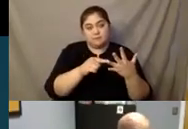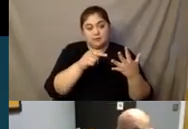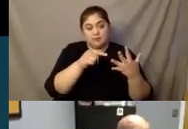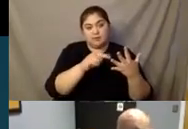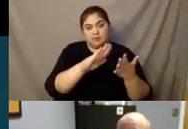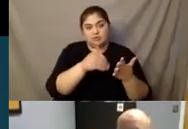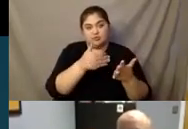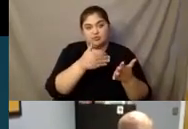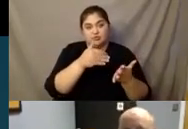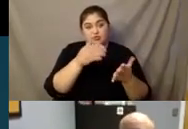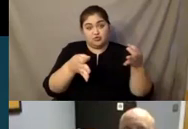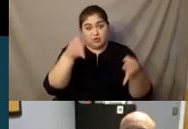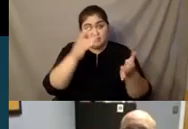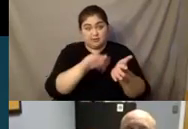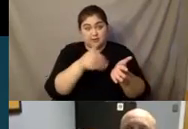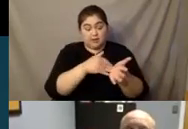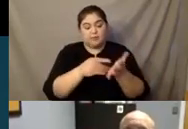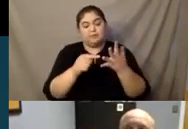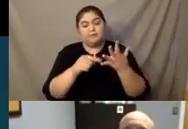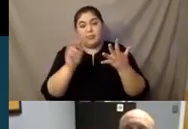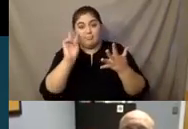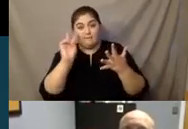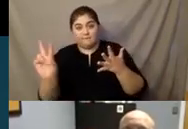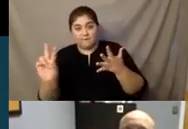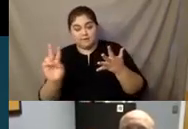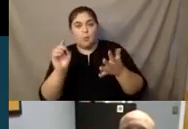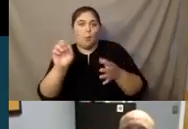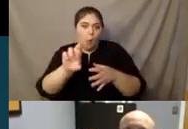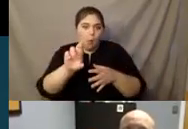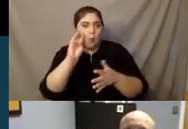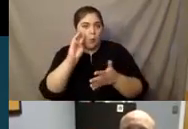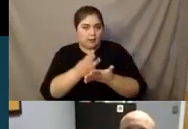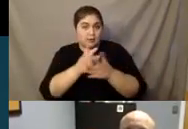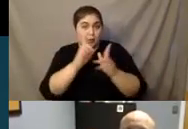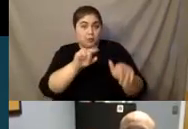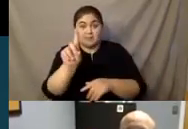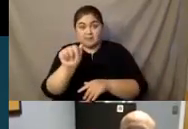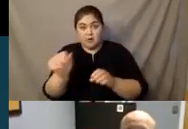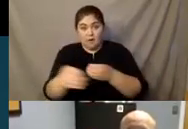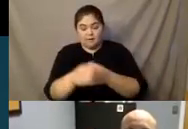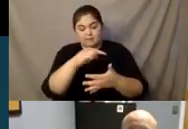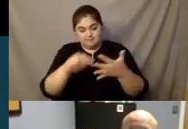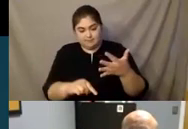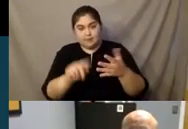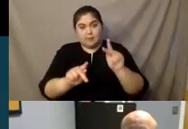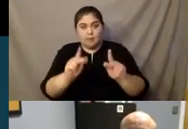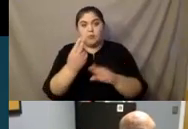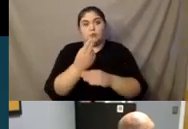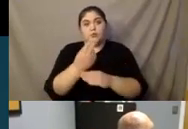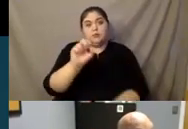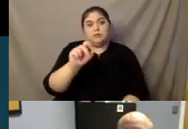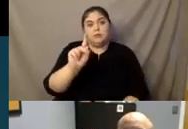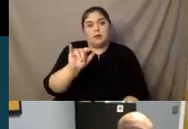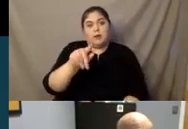and then the victim or witness comes to the district attorney's office, and the witness and the prosecutor are together